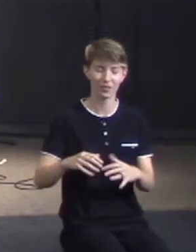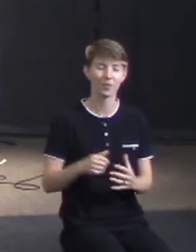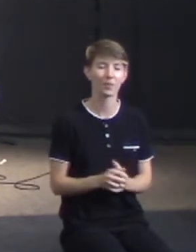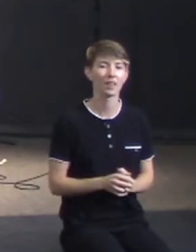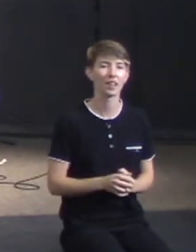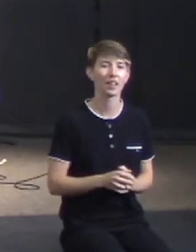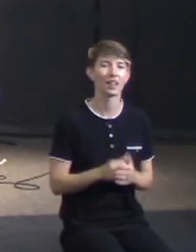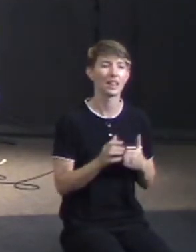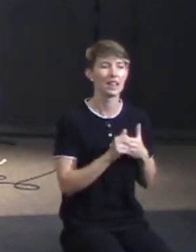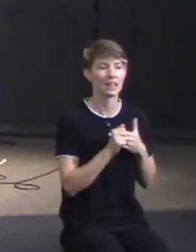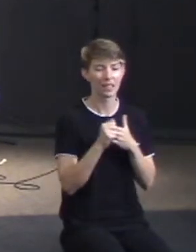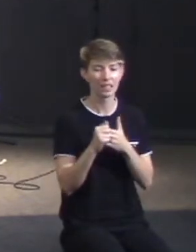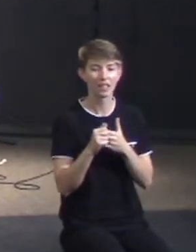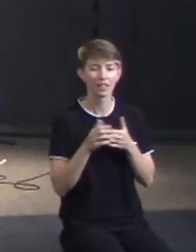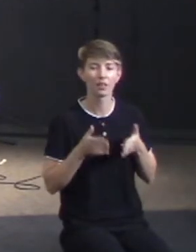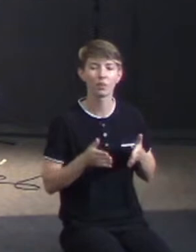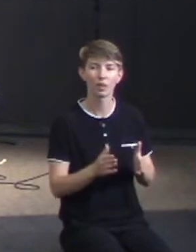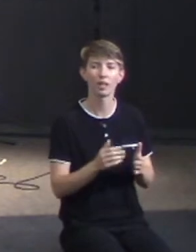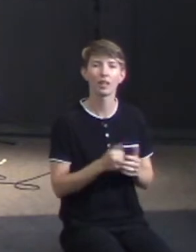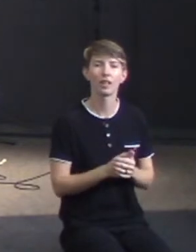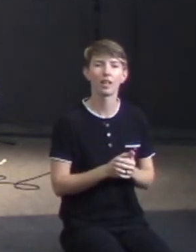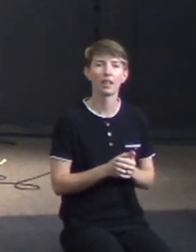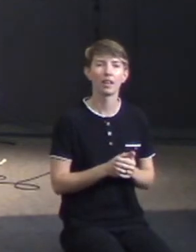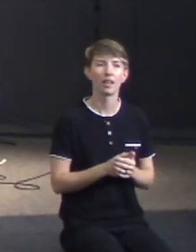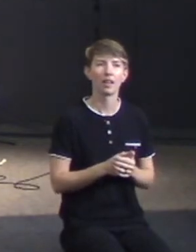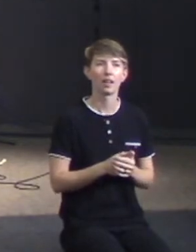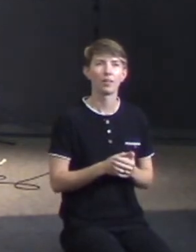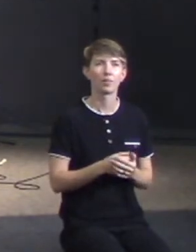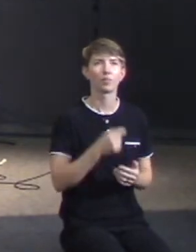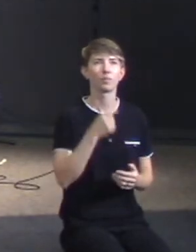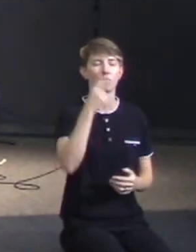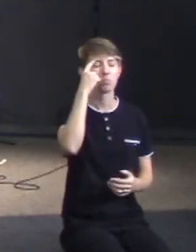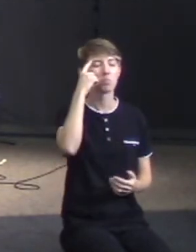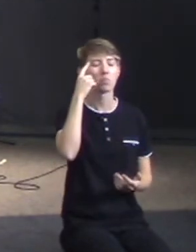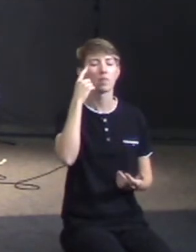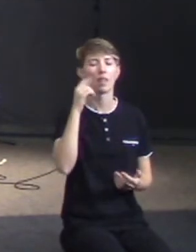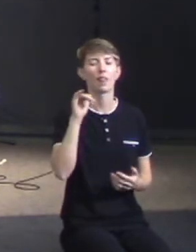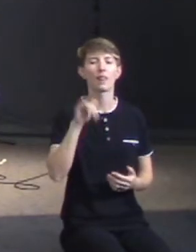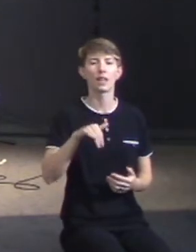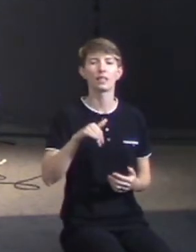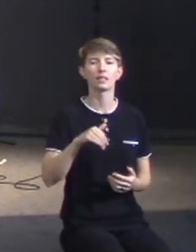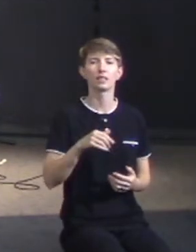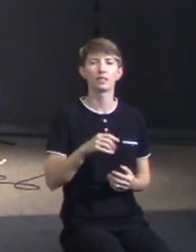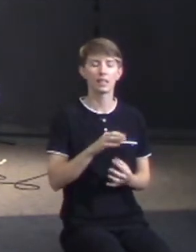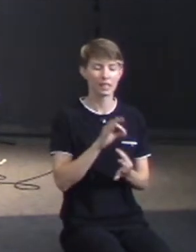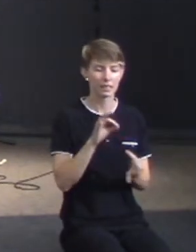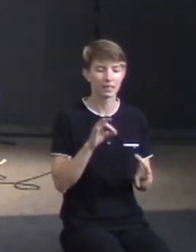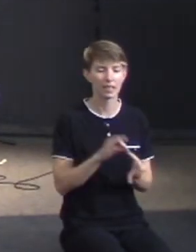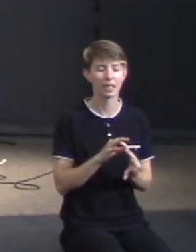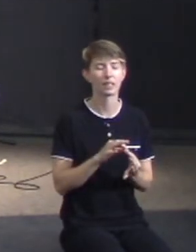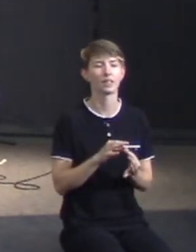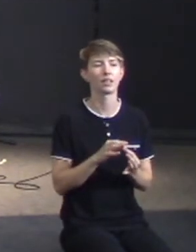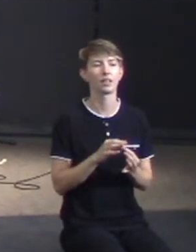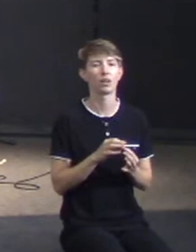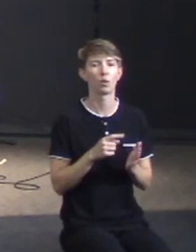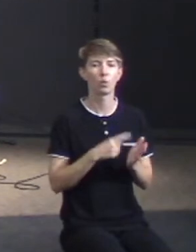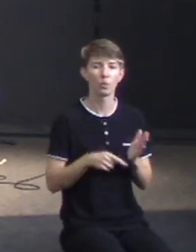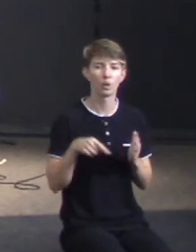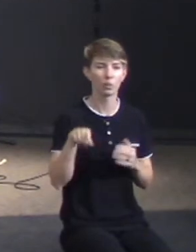leading the way. And it occurred to me, that's exactly what we need to aspire